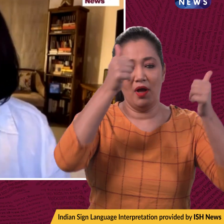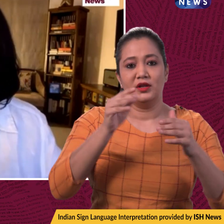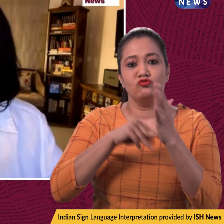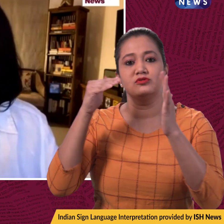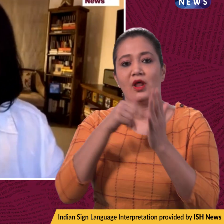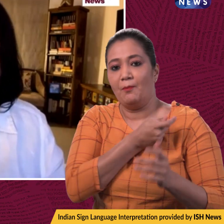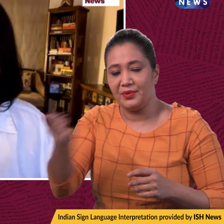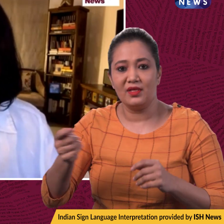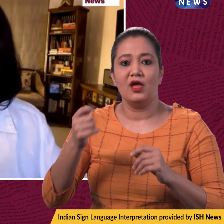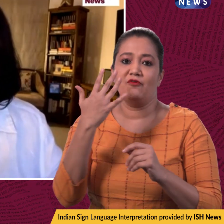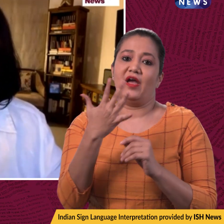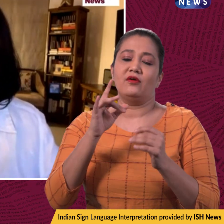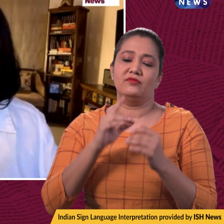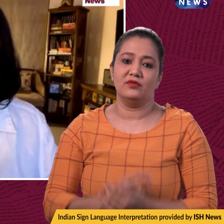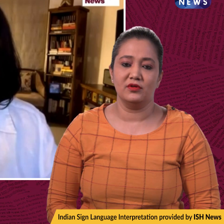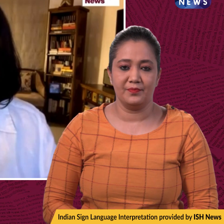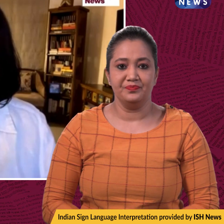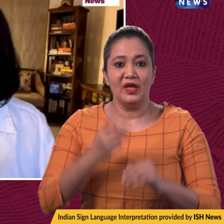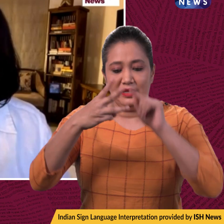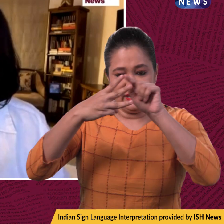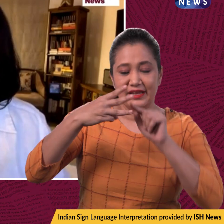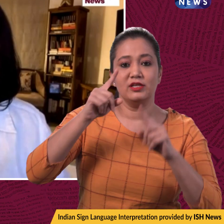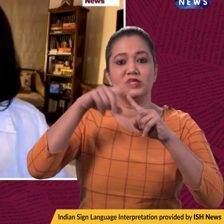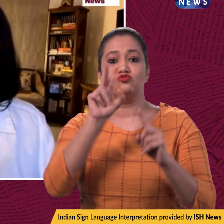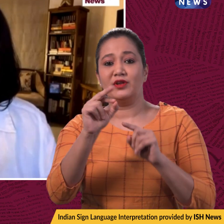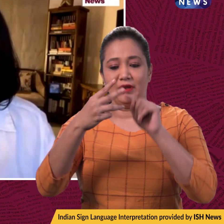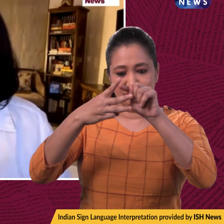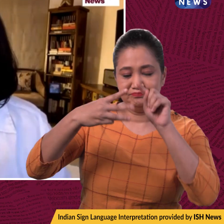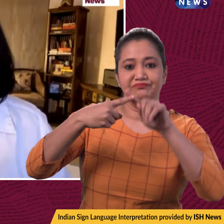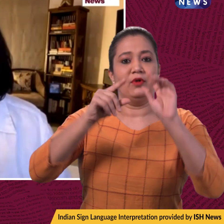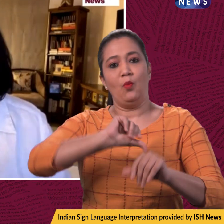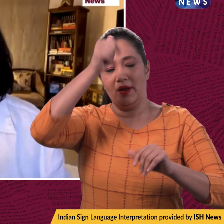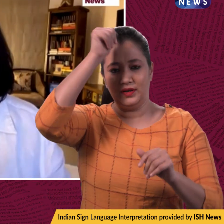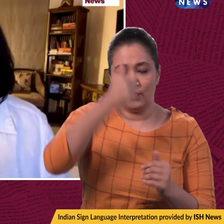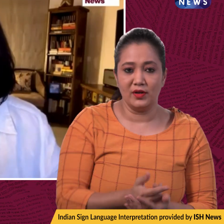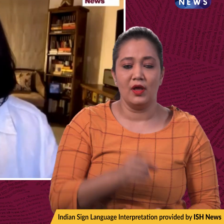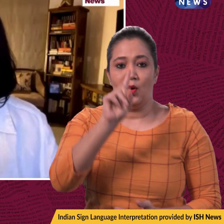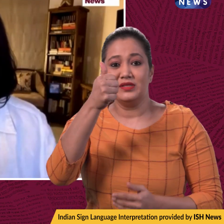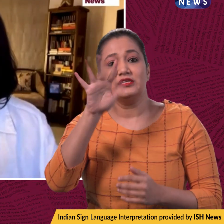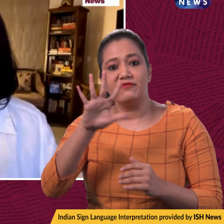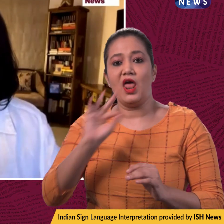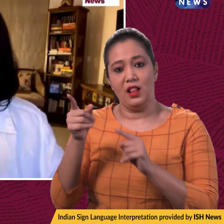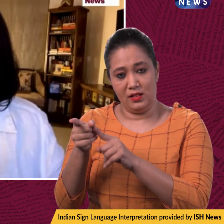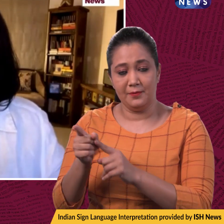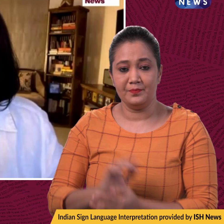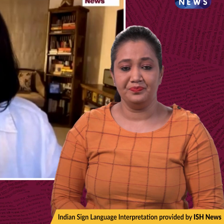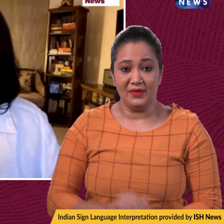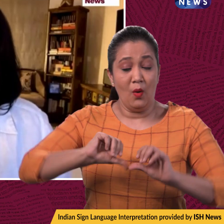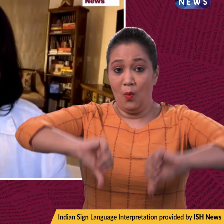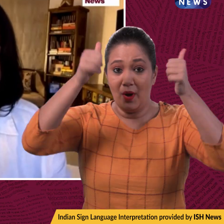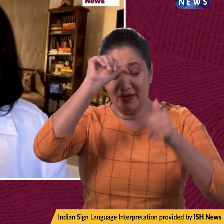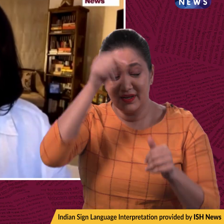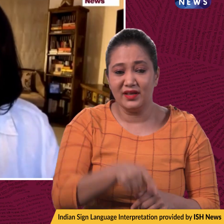New Zealand by 5 wickets in the first T20 of the 3-match series, chasing down a target of 165.